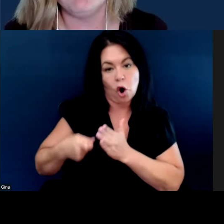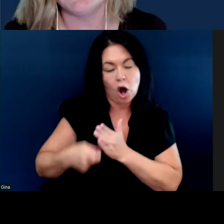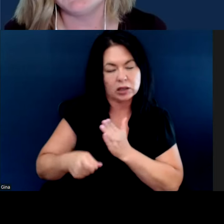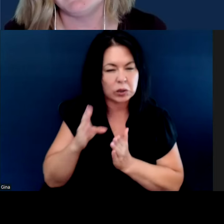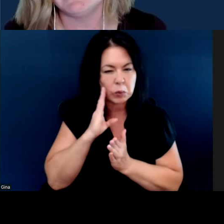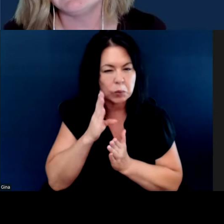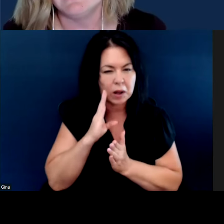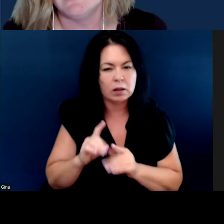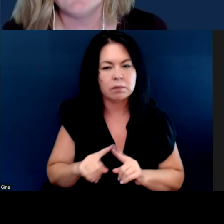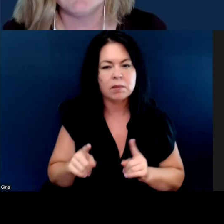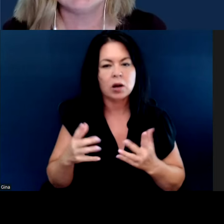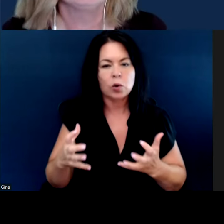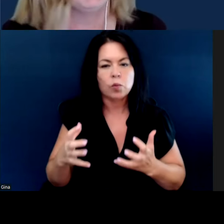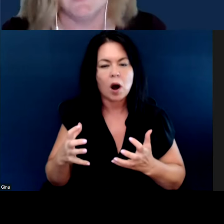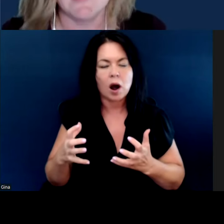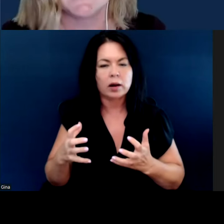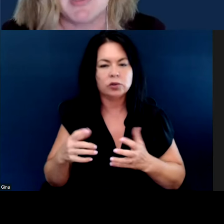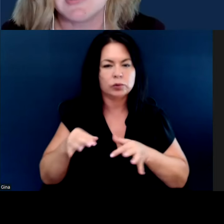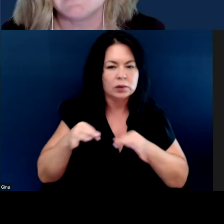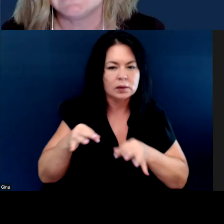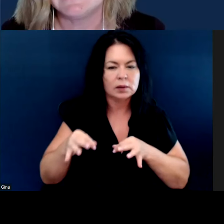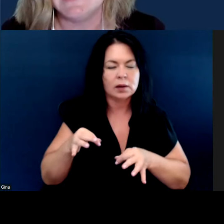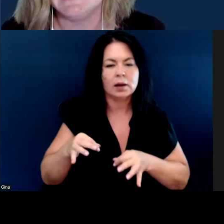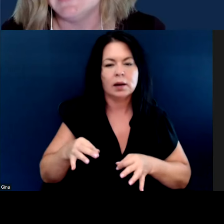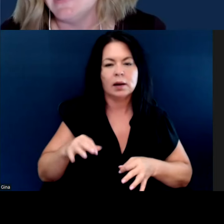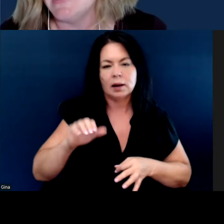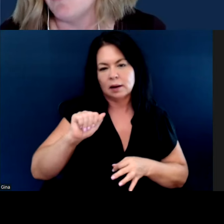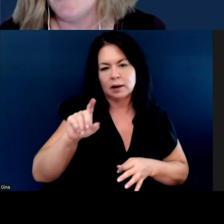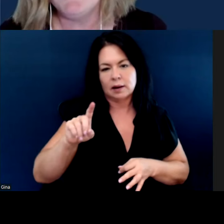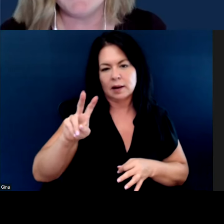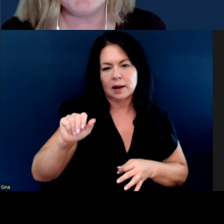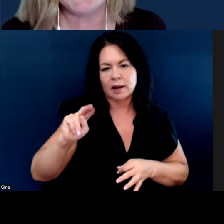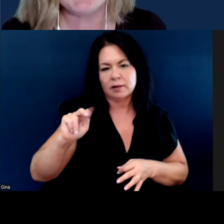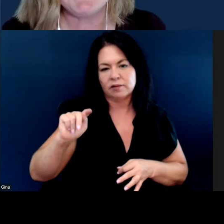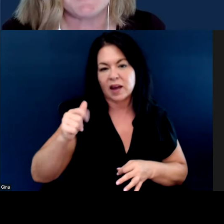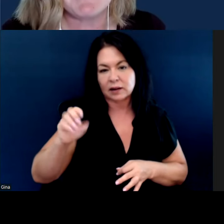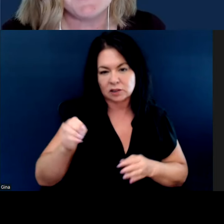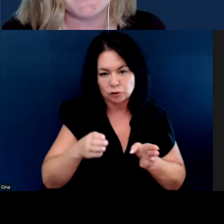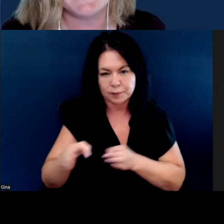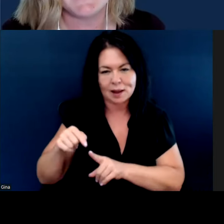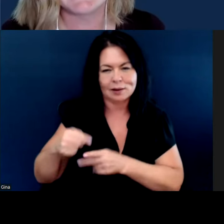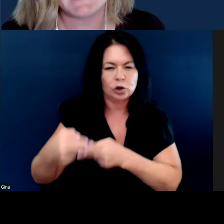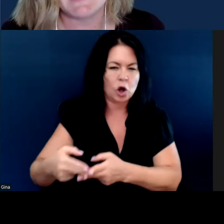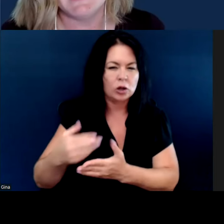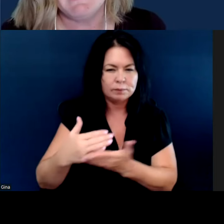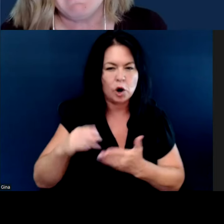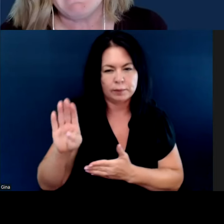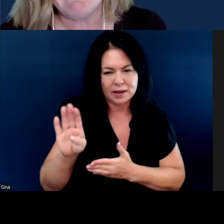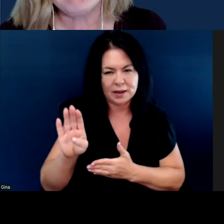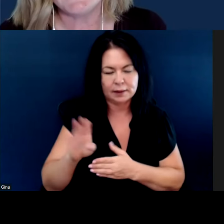with Advantage plans, otherwise known as Part C. One thing I want to mention before we move on to the next